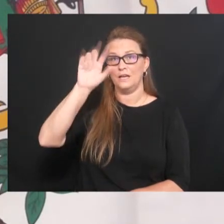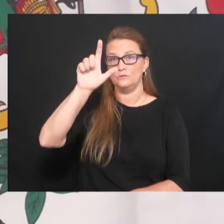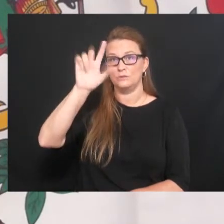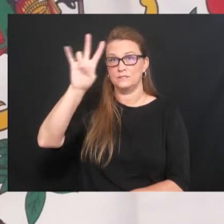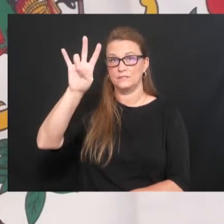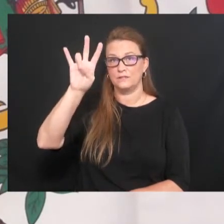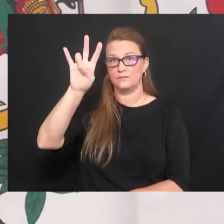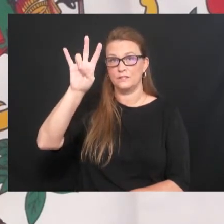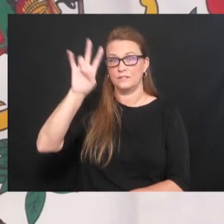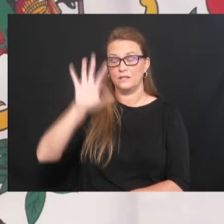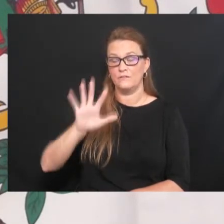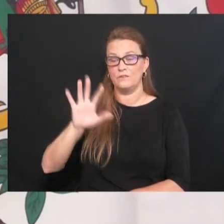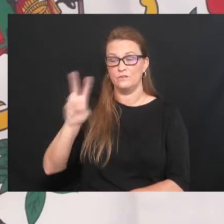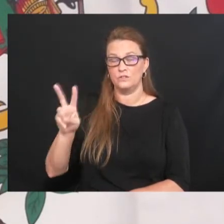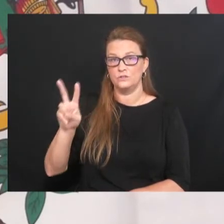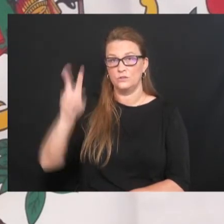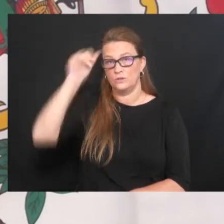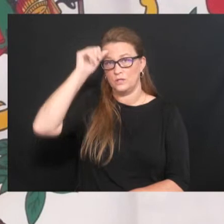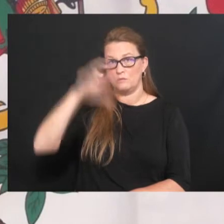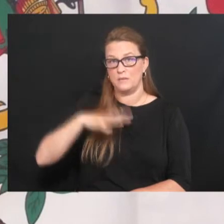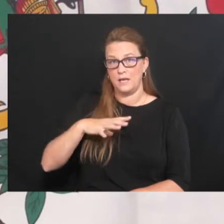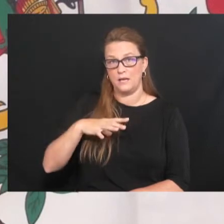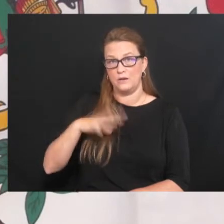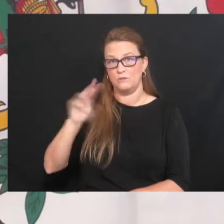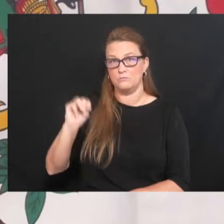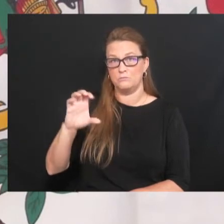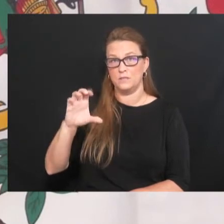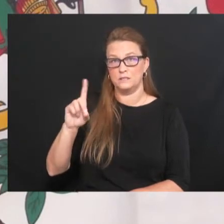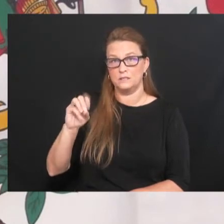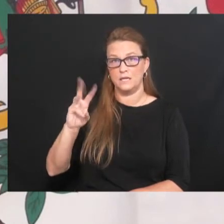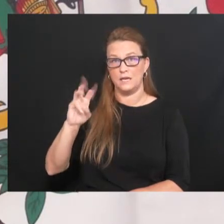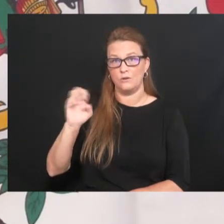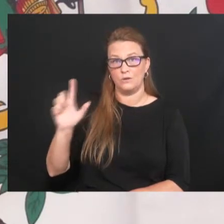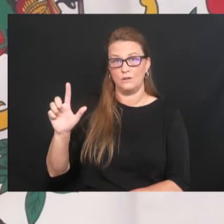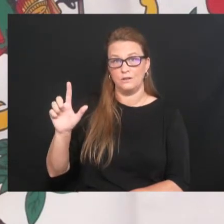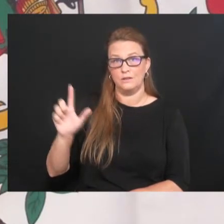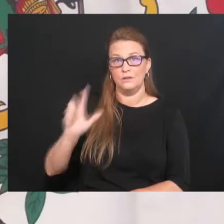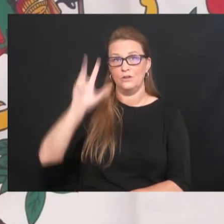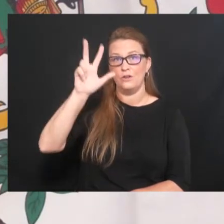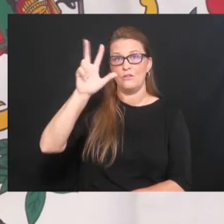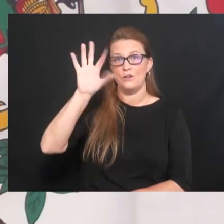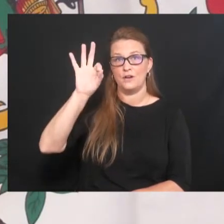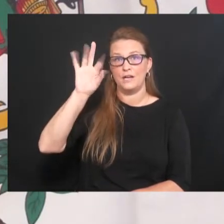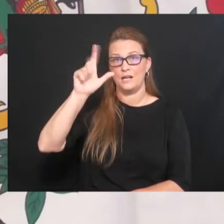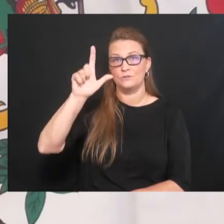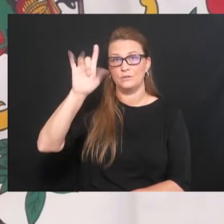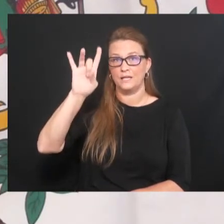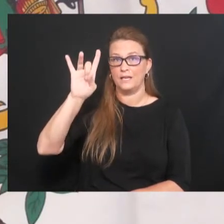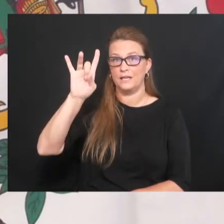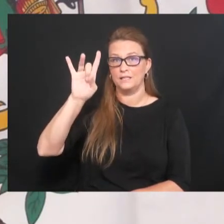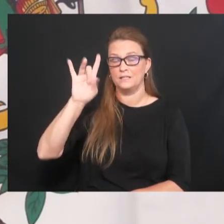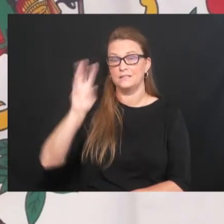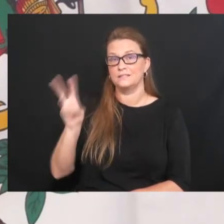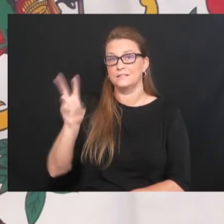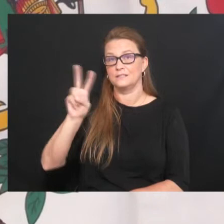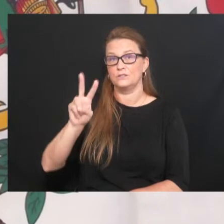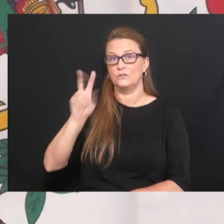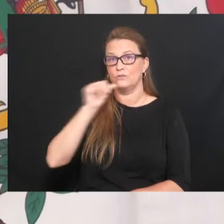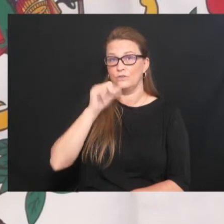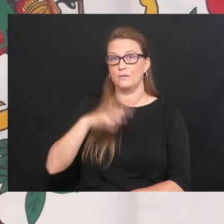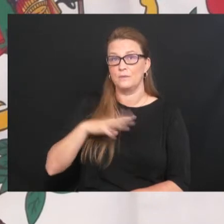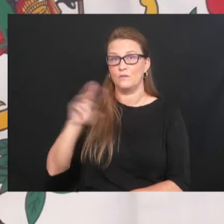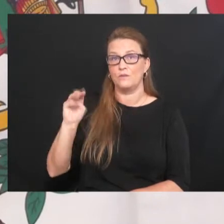death, a 52-year-old male from McDowell County. The 3,928th death, a 62-year-old female